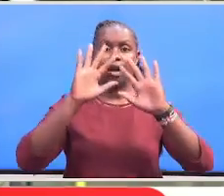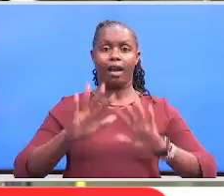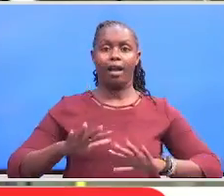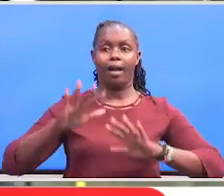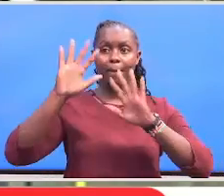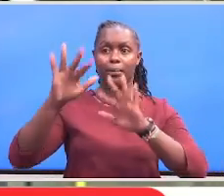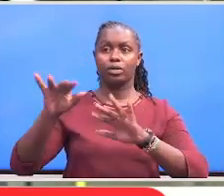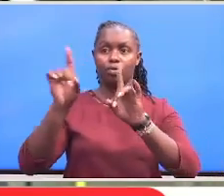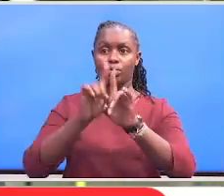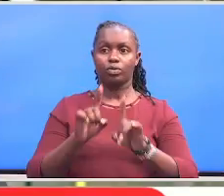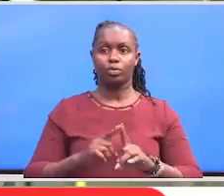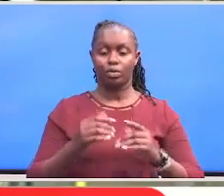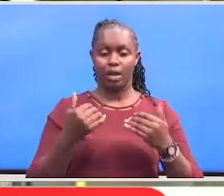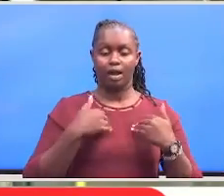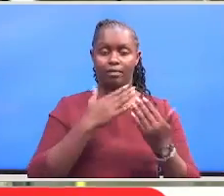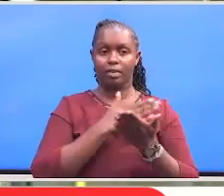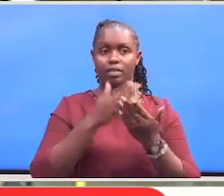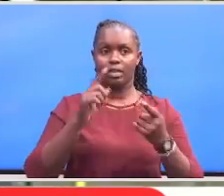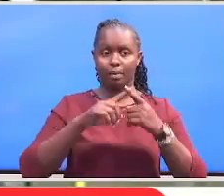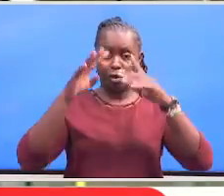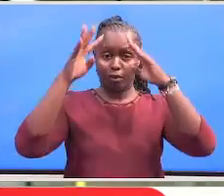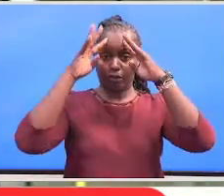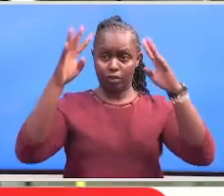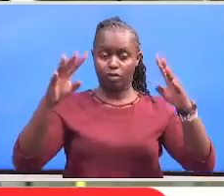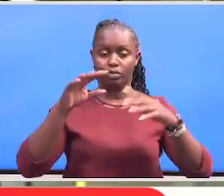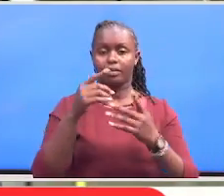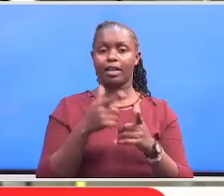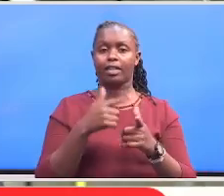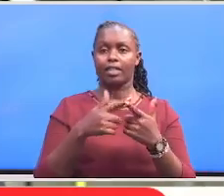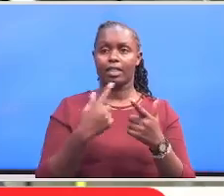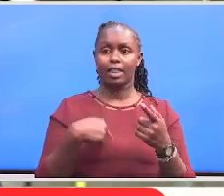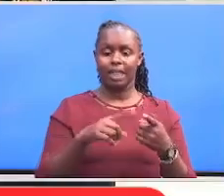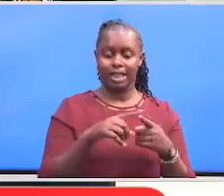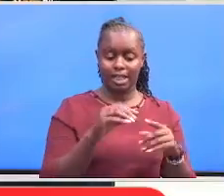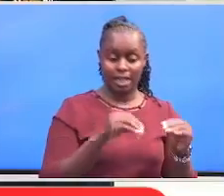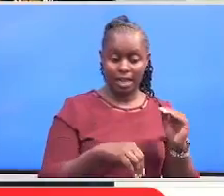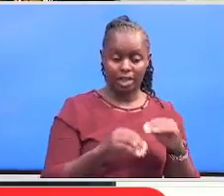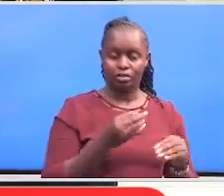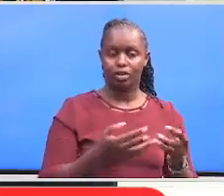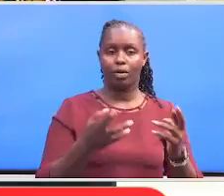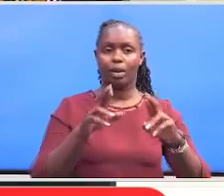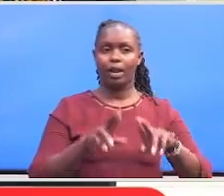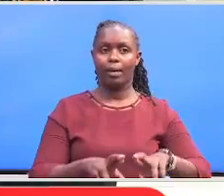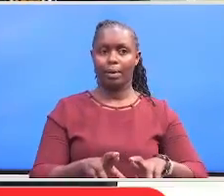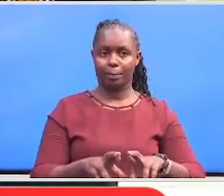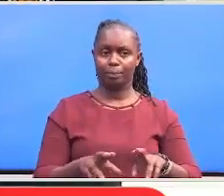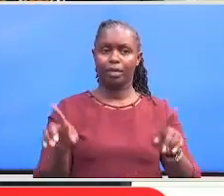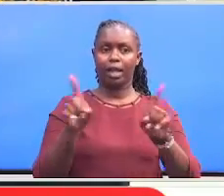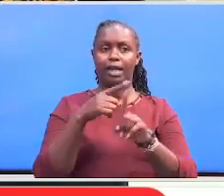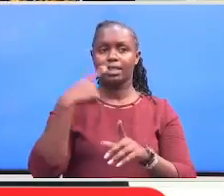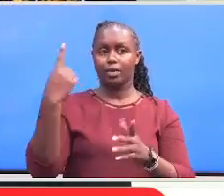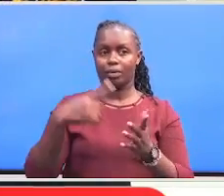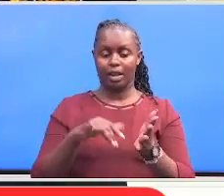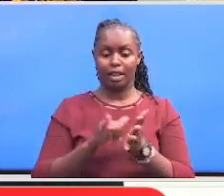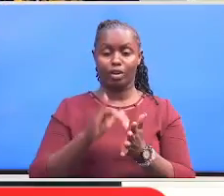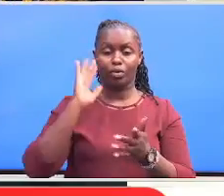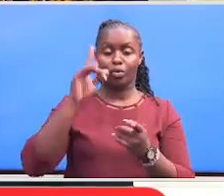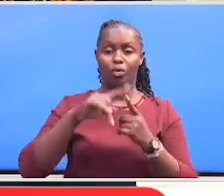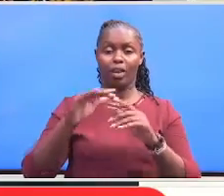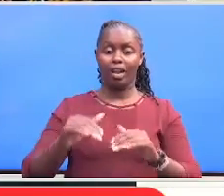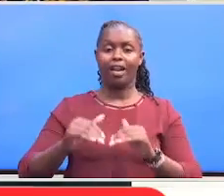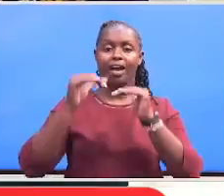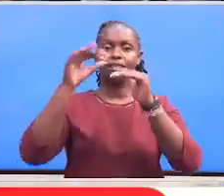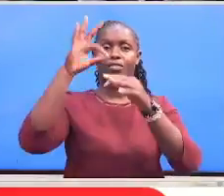na nominations hapo, then uchaguzi itafanyika tu hapo kwa hiyo simu. An idea, he says, will enhance of voting